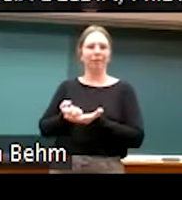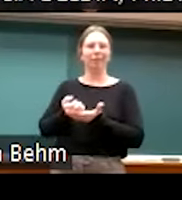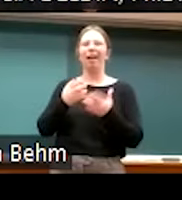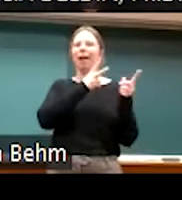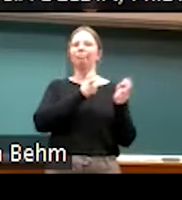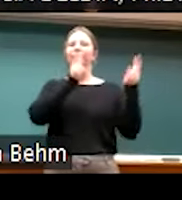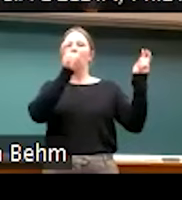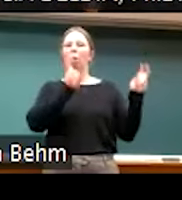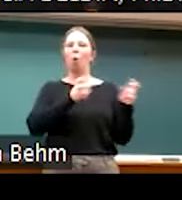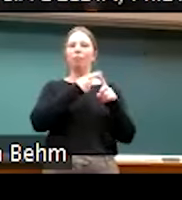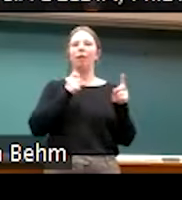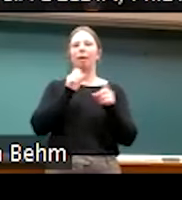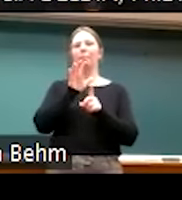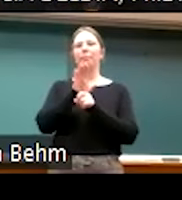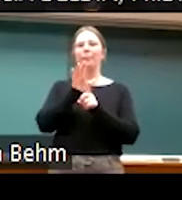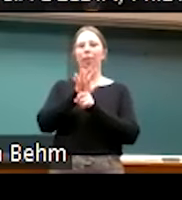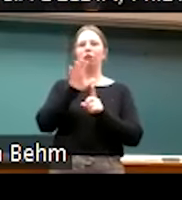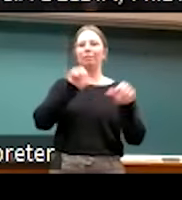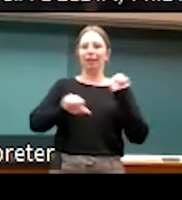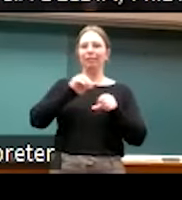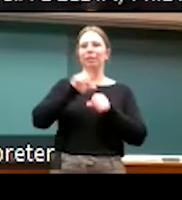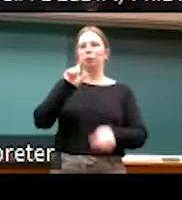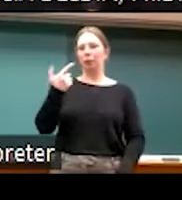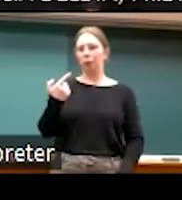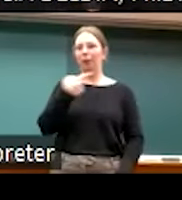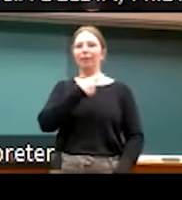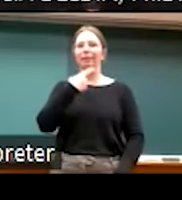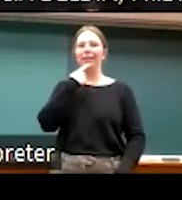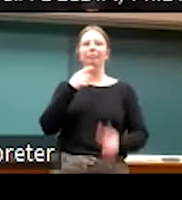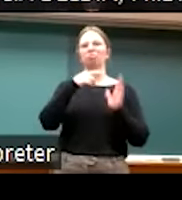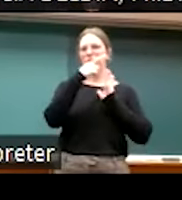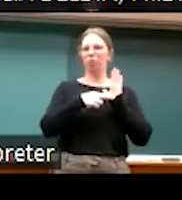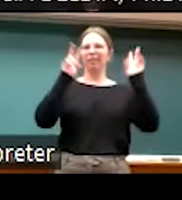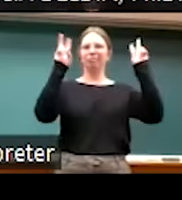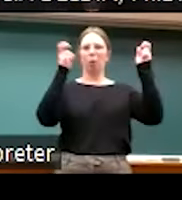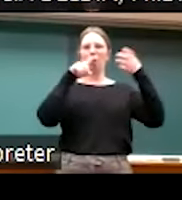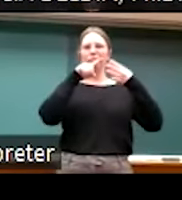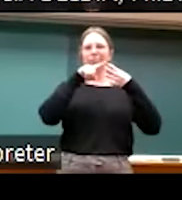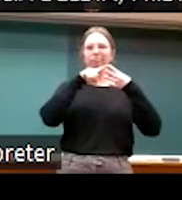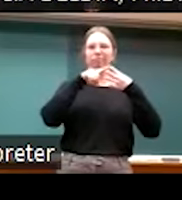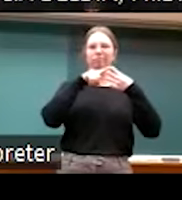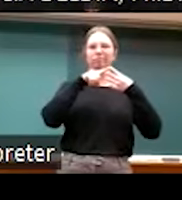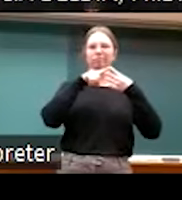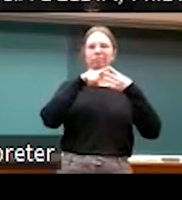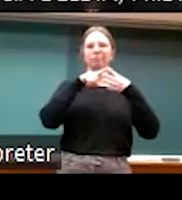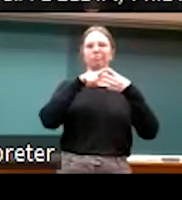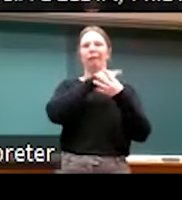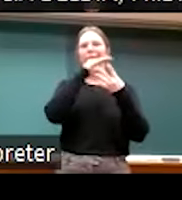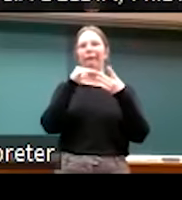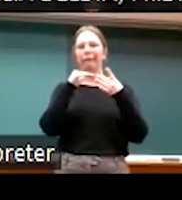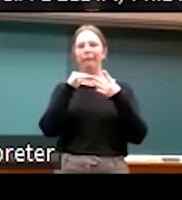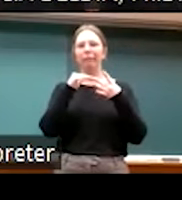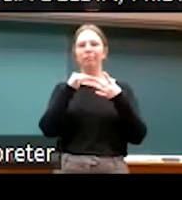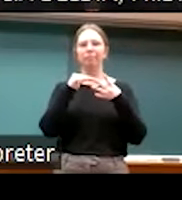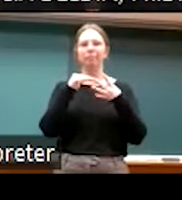year 2021, they're saying things like therapy apps are booming, but mental health experts have vetted few. Some of the advice offered by them are